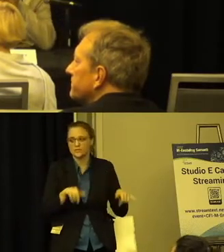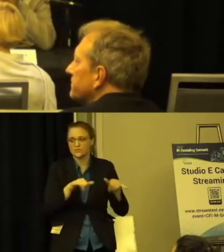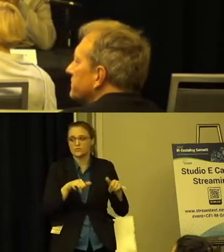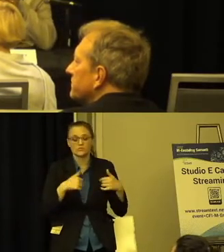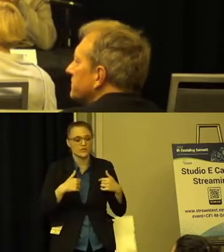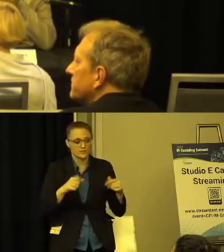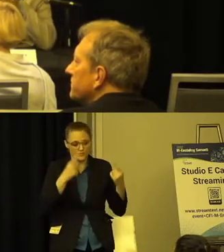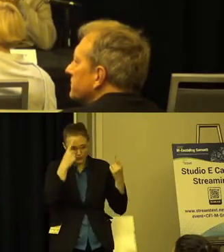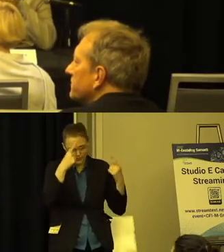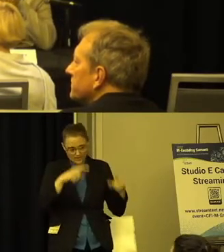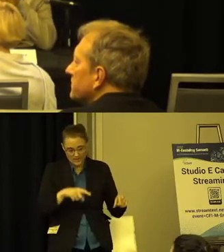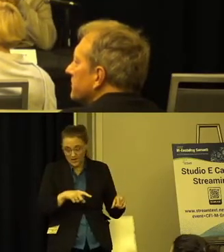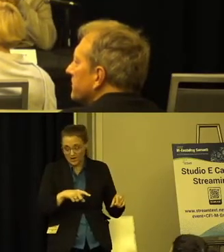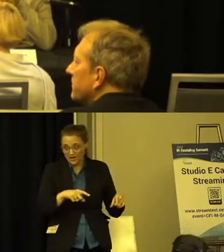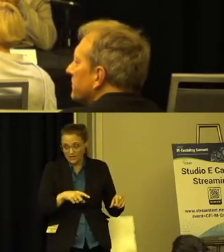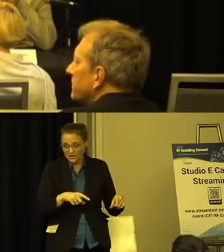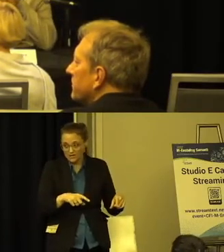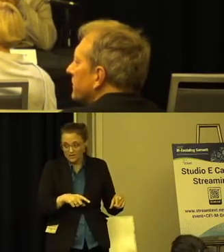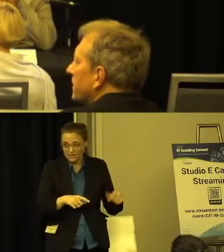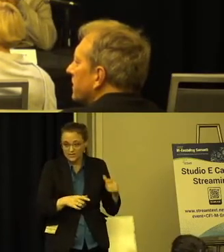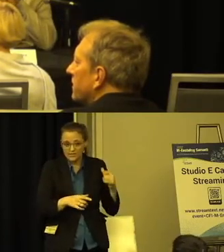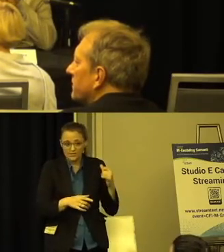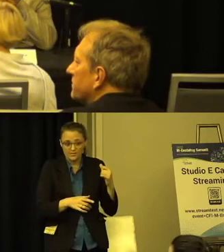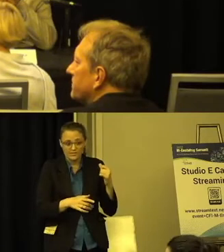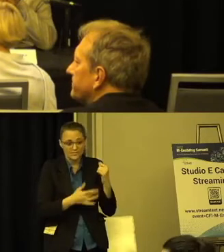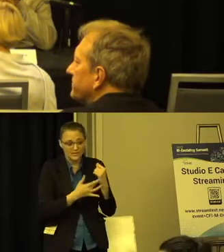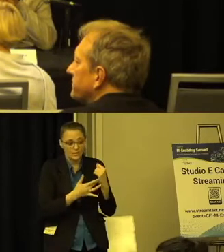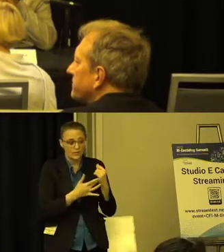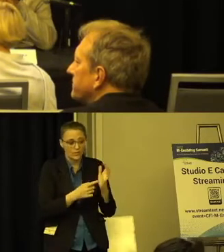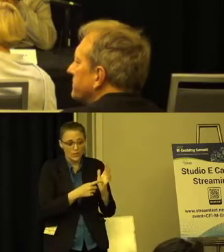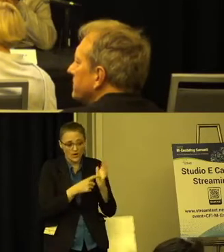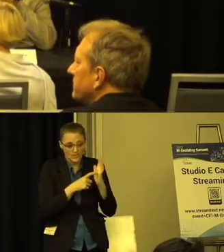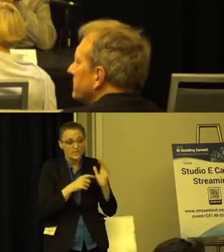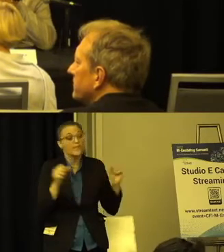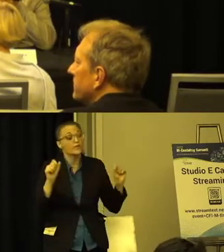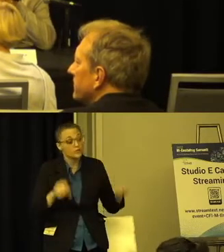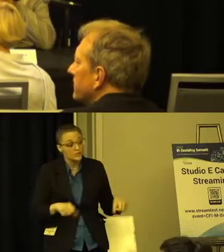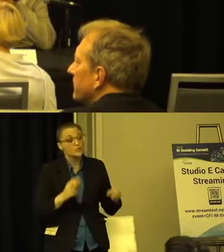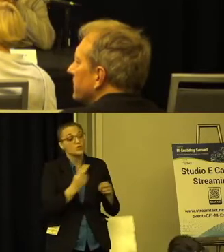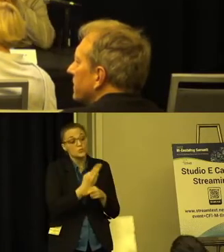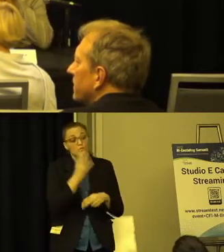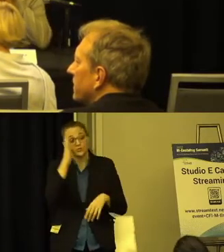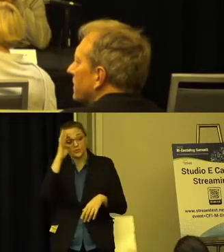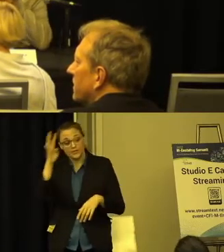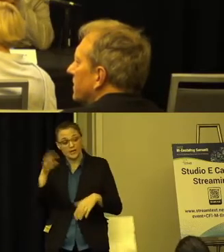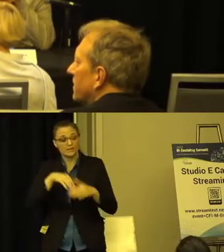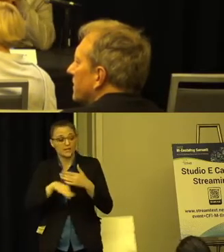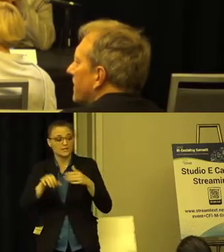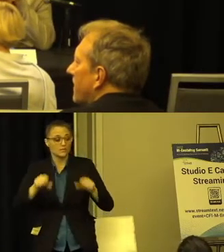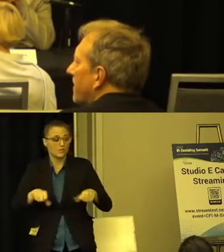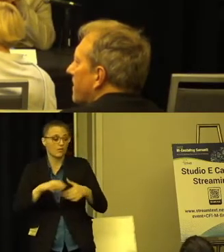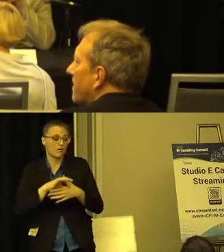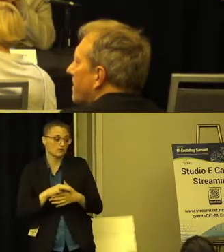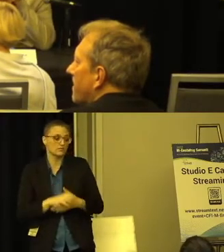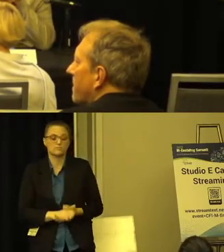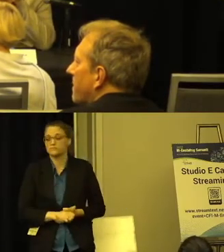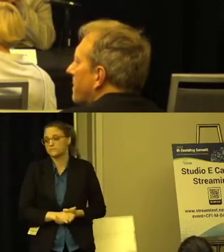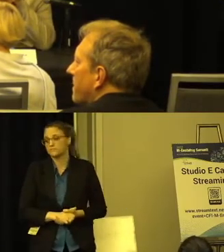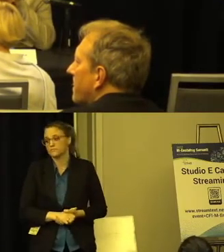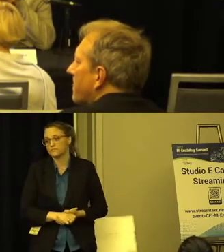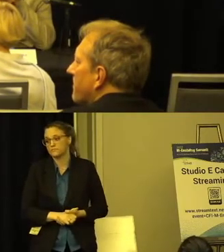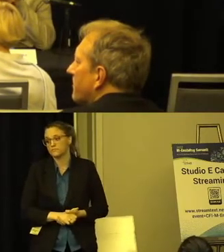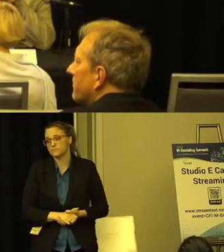upon set of technical requirements that could be used to create accessible content.